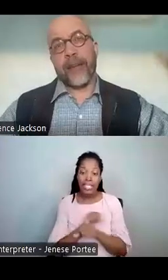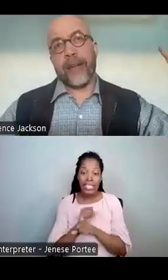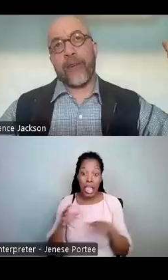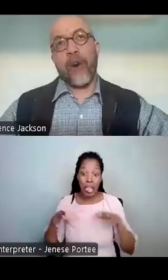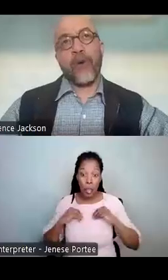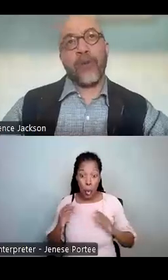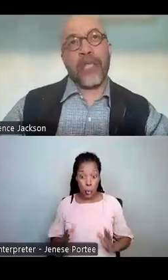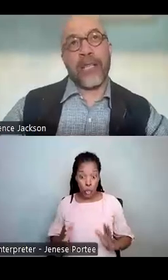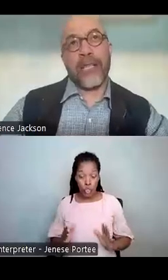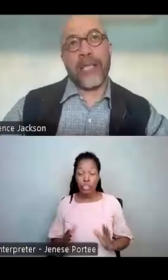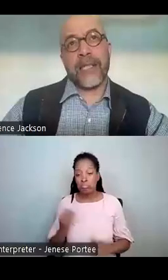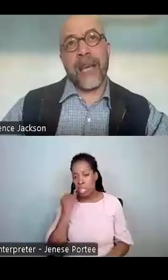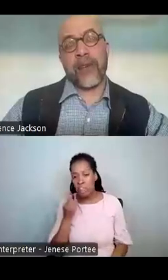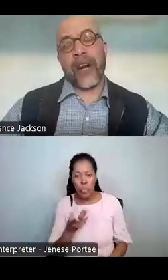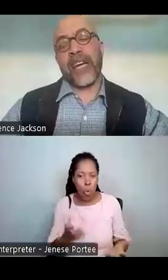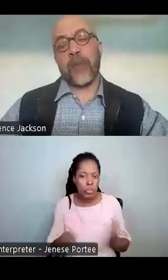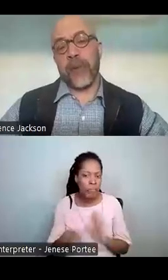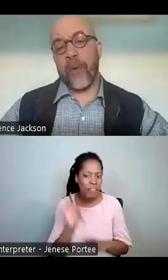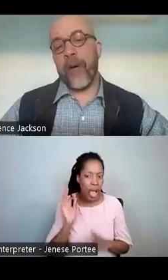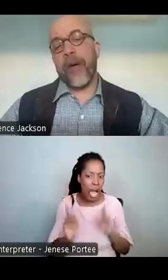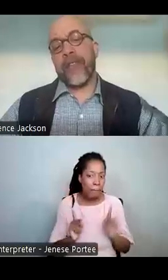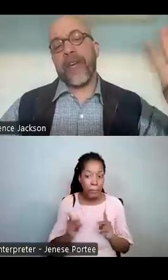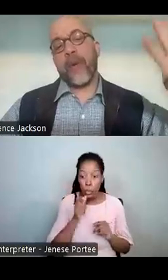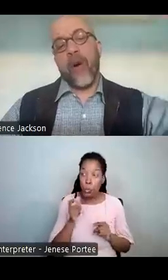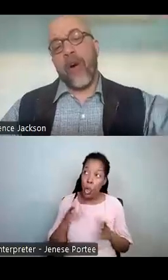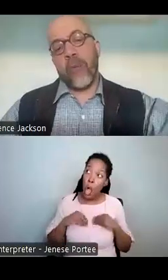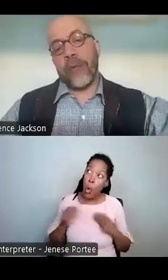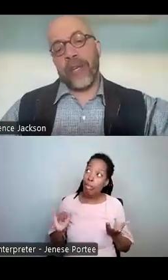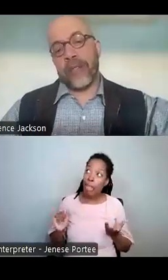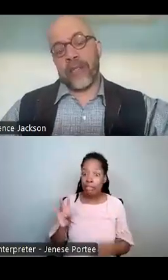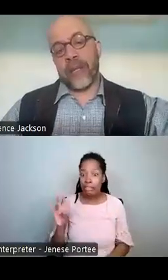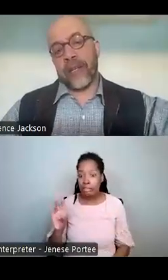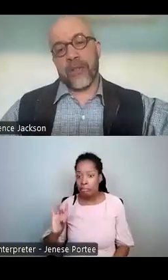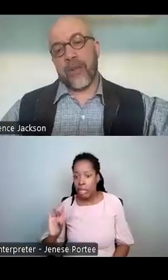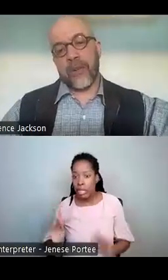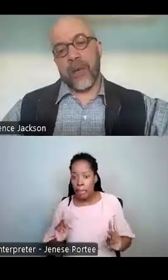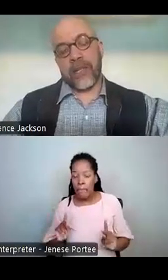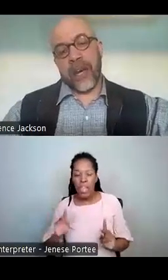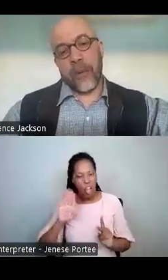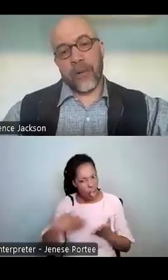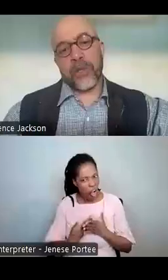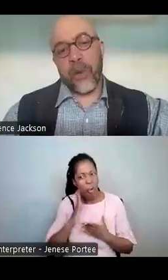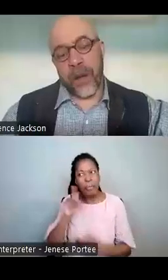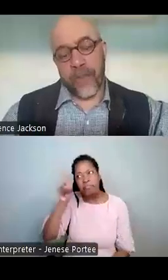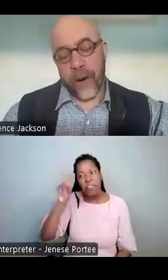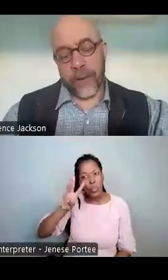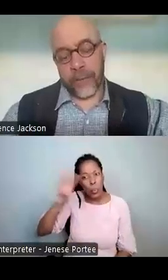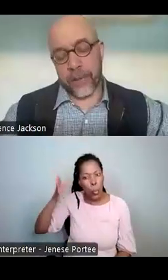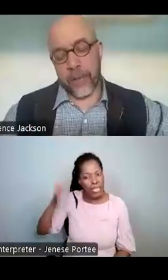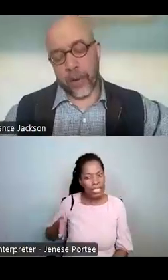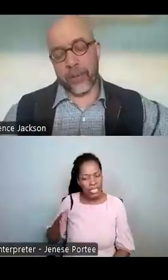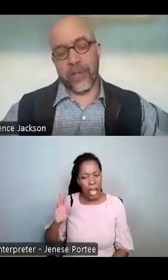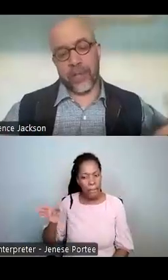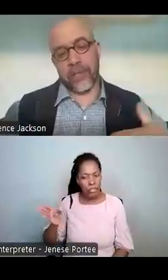had like who owned, say, 7 or 8 people, they would all be in this cluster on the west side of Baltimore, not far from